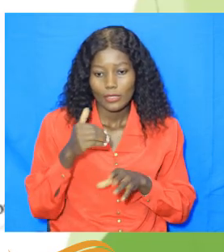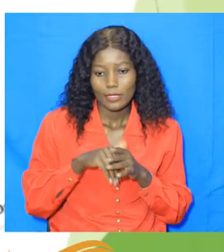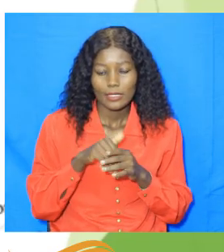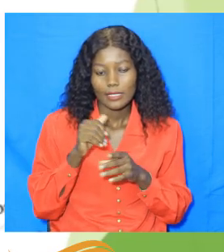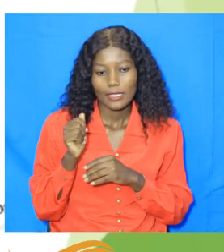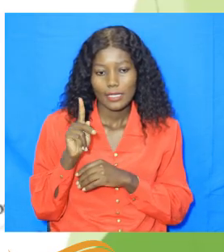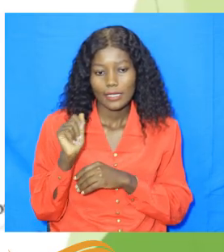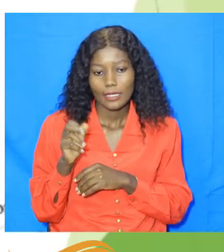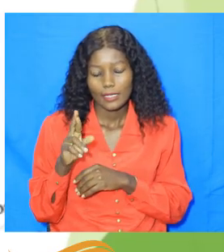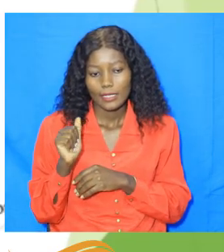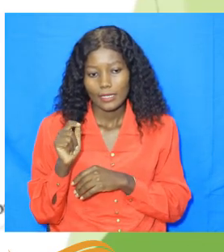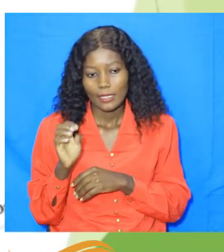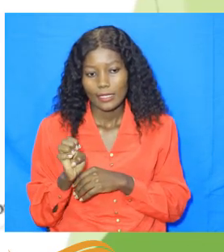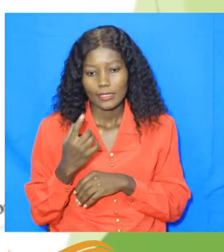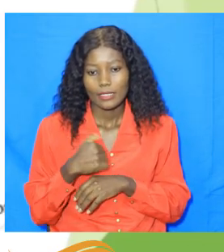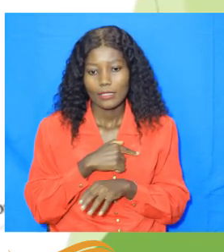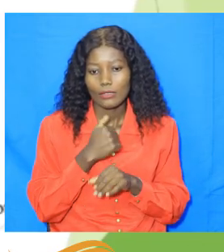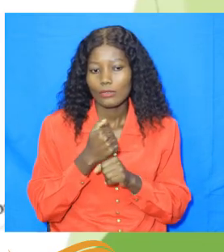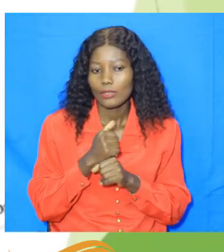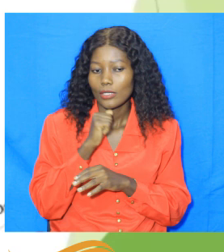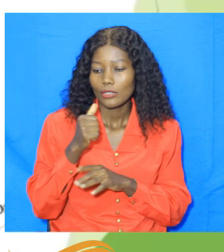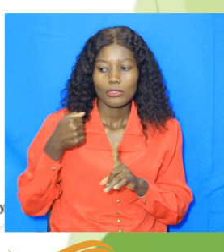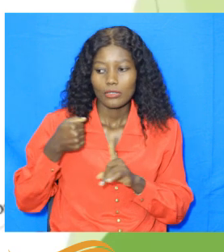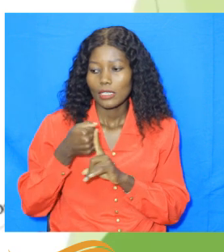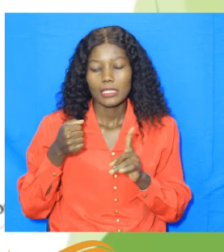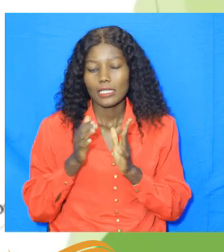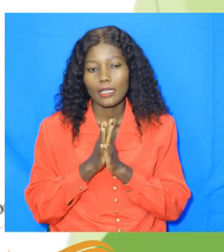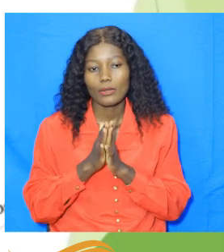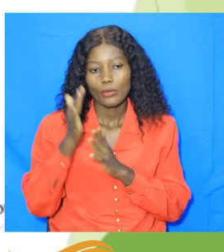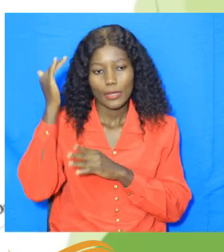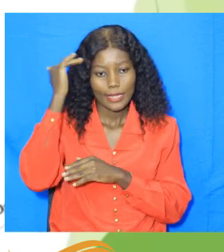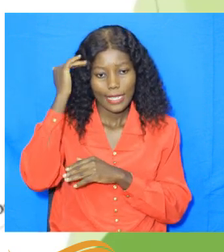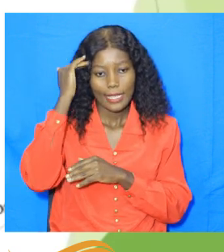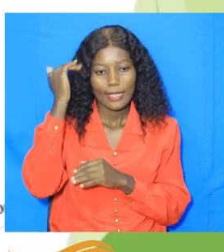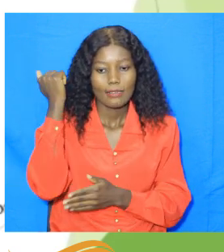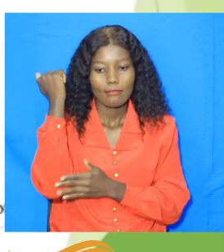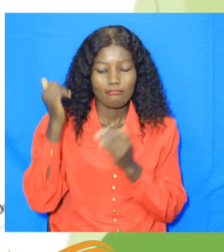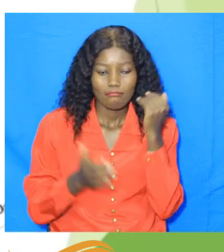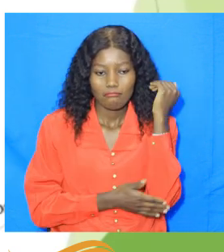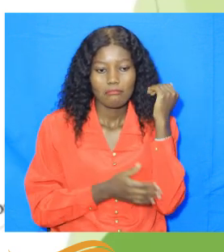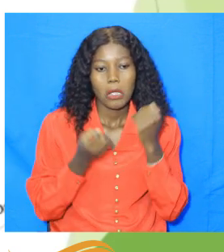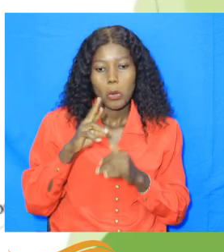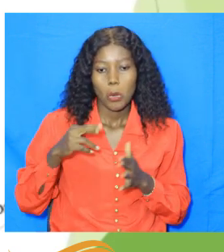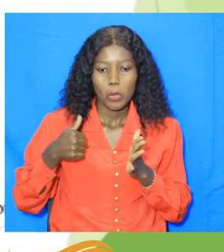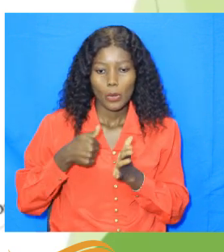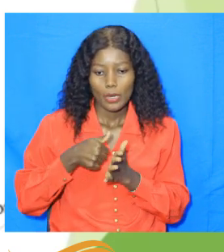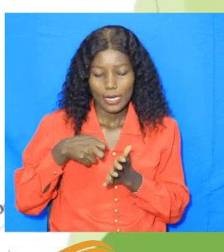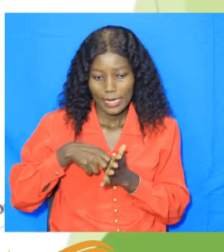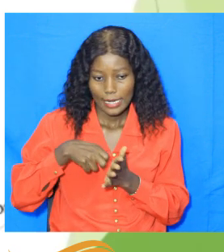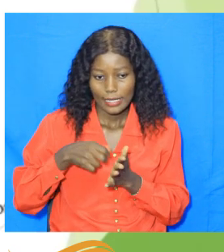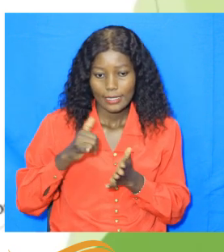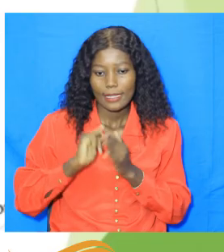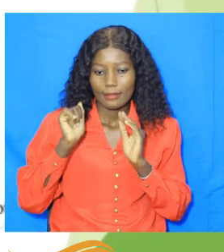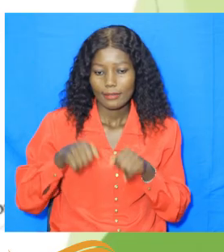we don't attack with the head, the elbows, or the knees. In case of that, it will result to